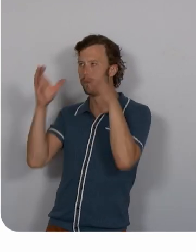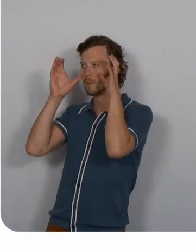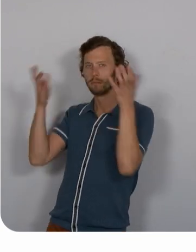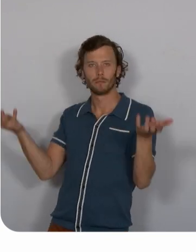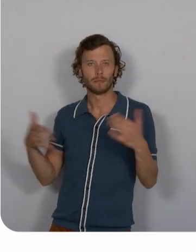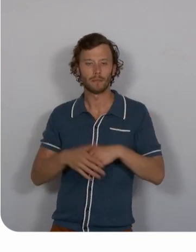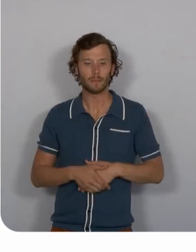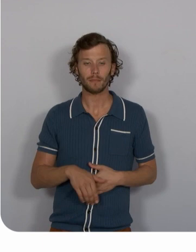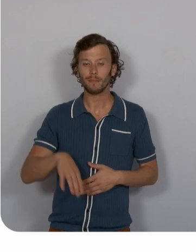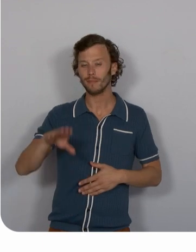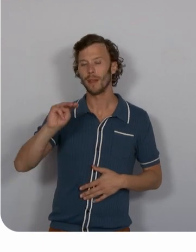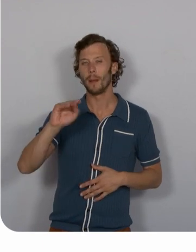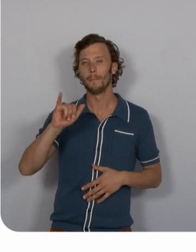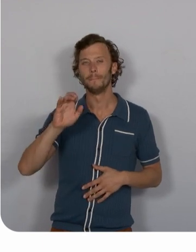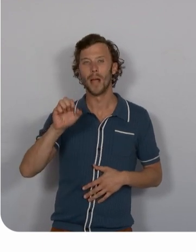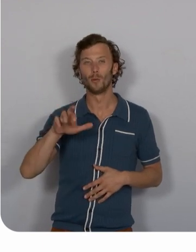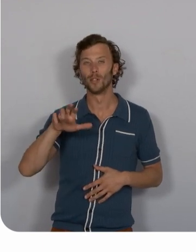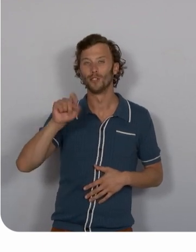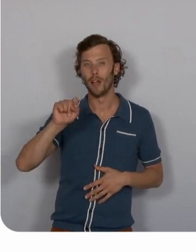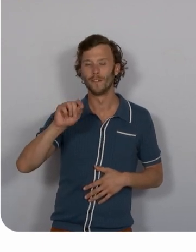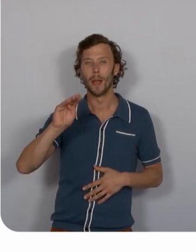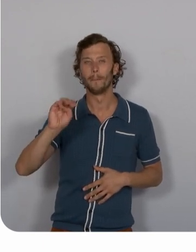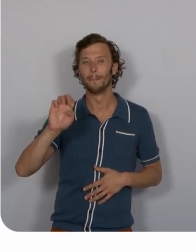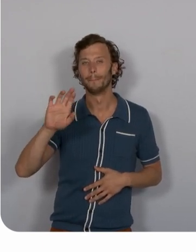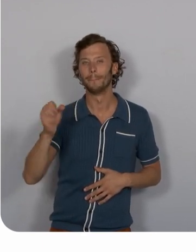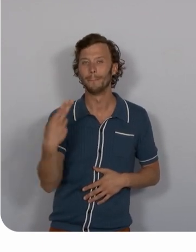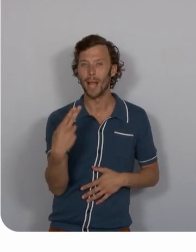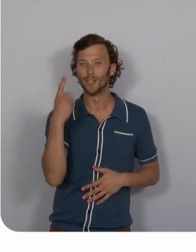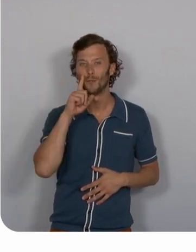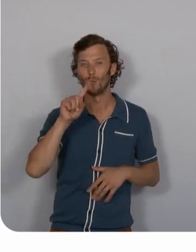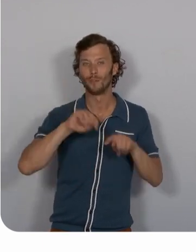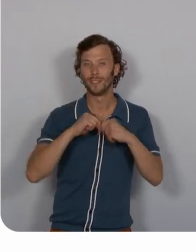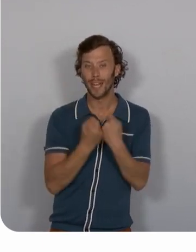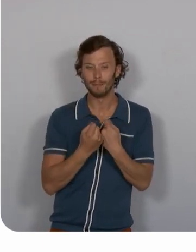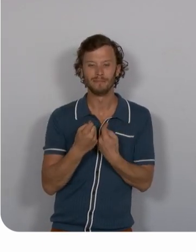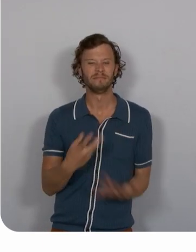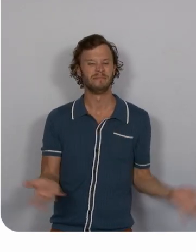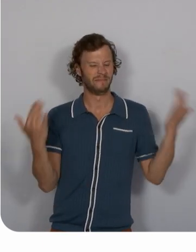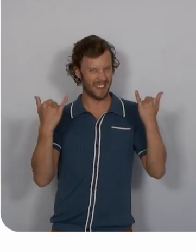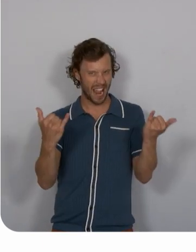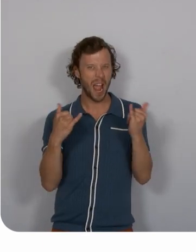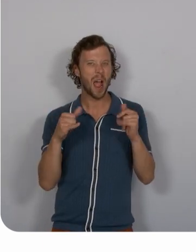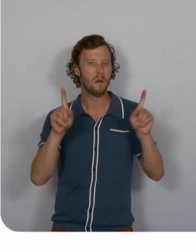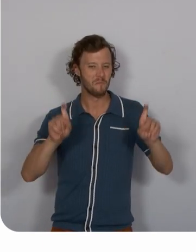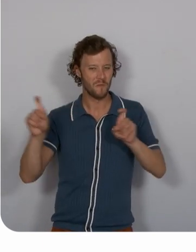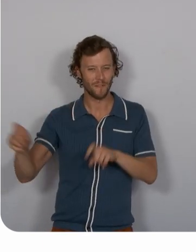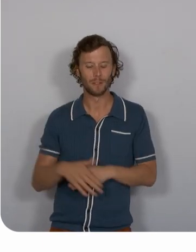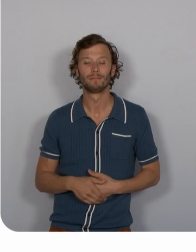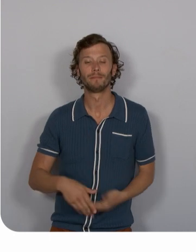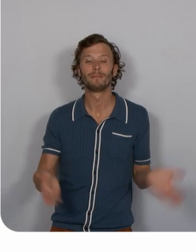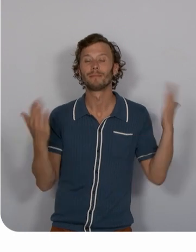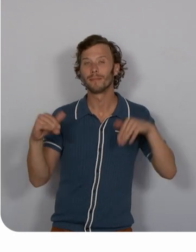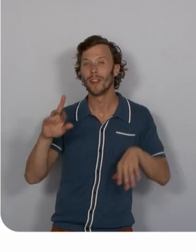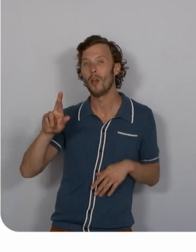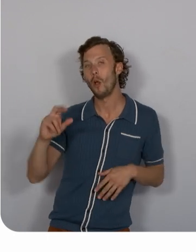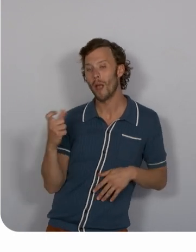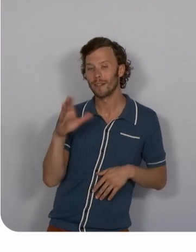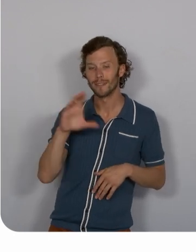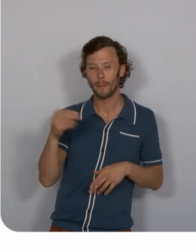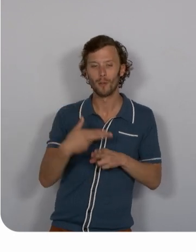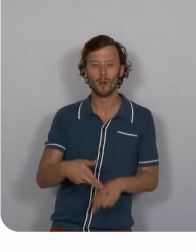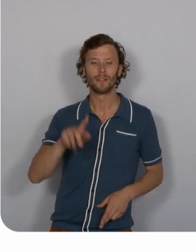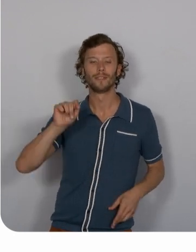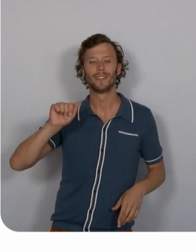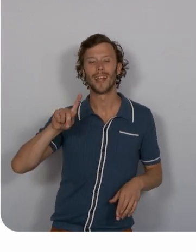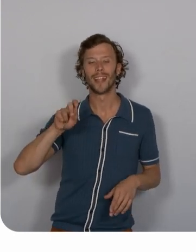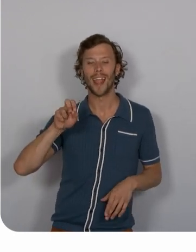Microsoft Mesh for Teams is entering public preview. The pharmaceutical company, Takeda, is using it to offer